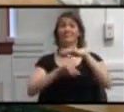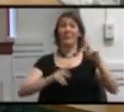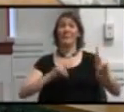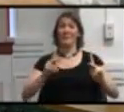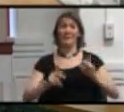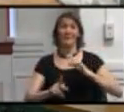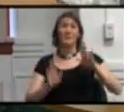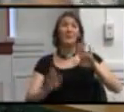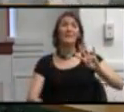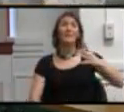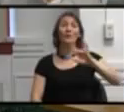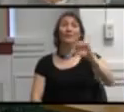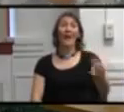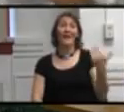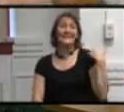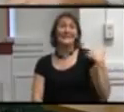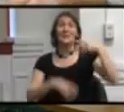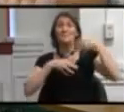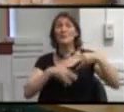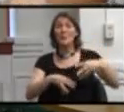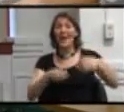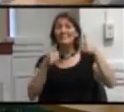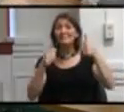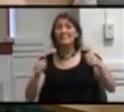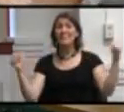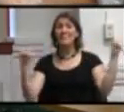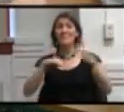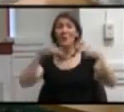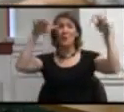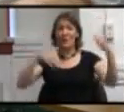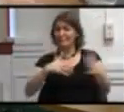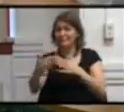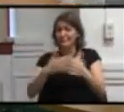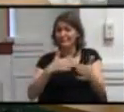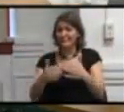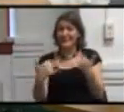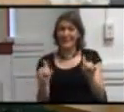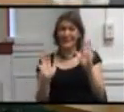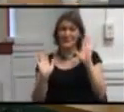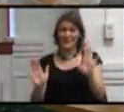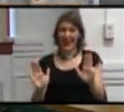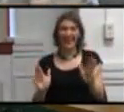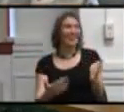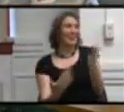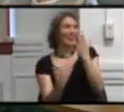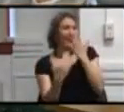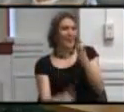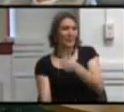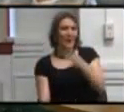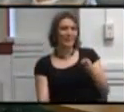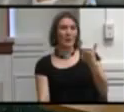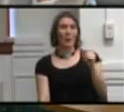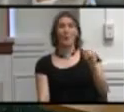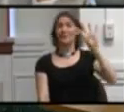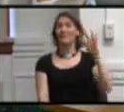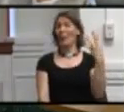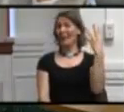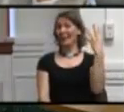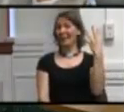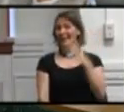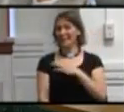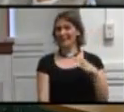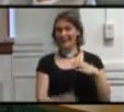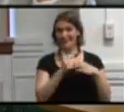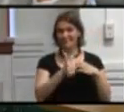It was nice to see the 4th of July parade and everybody who turned out in the rain. We want to thank Brattleboro Goes 4th